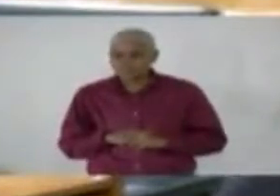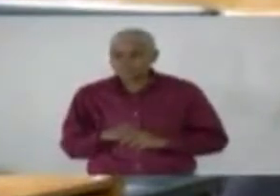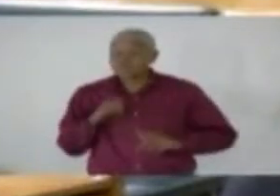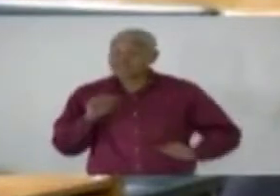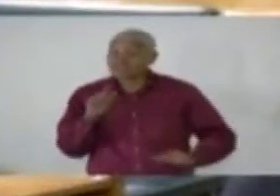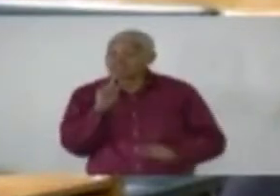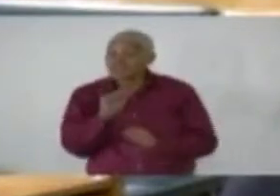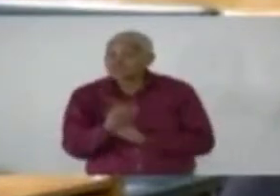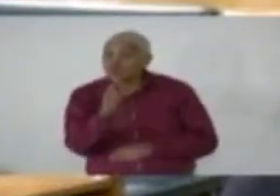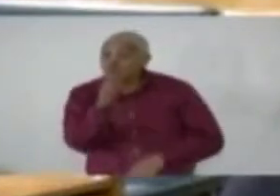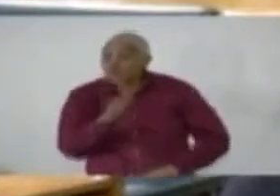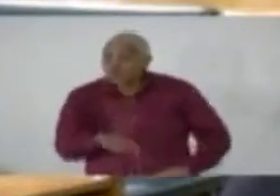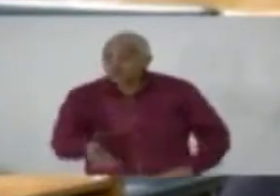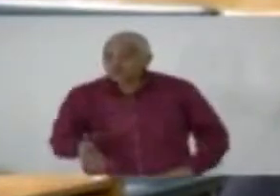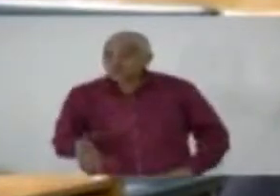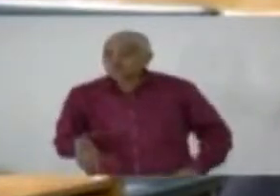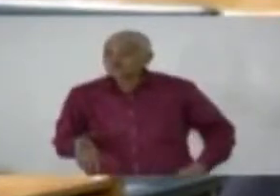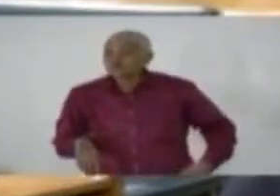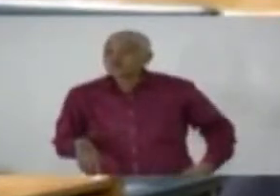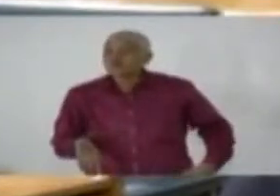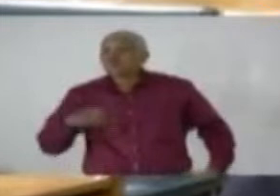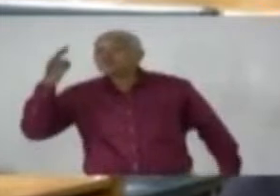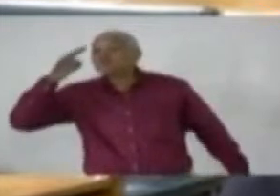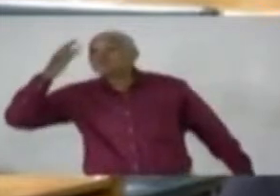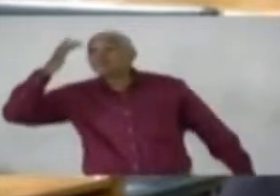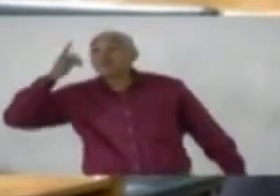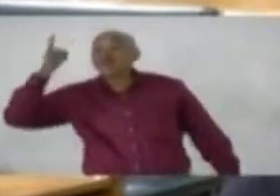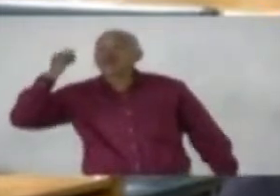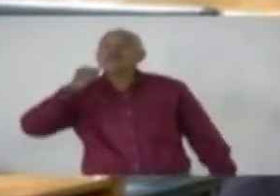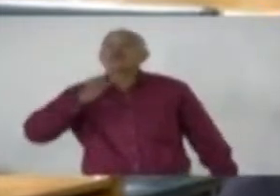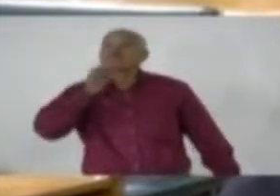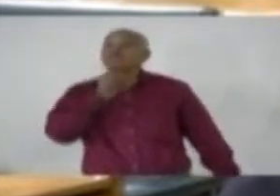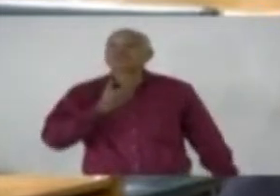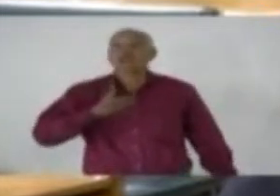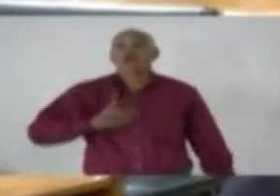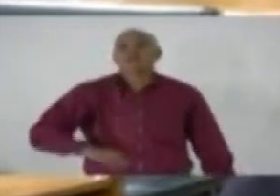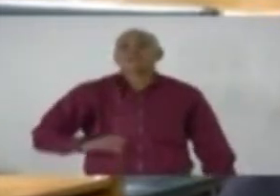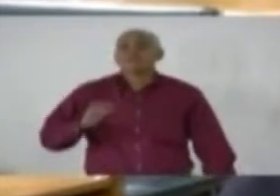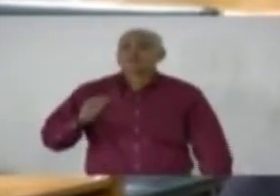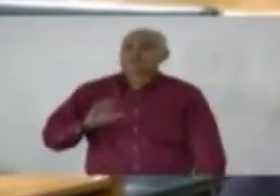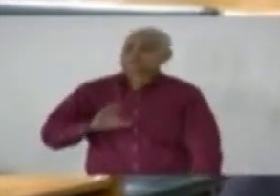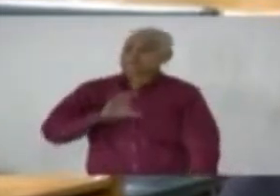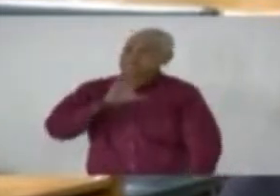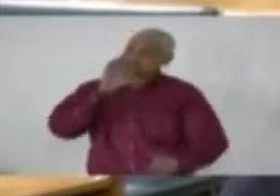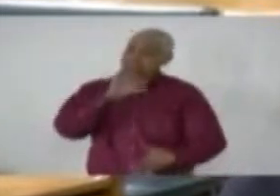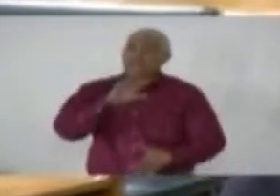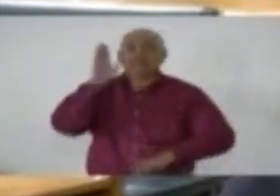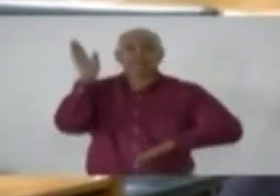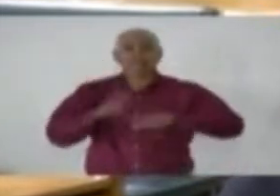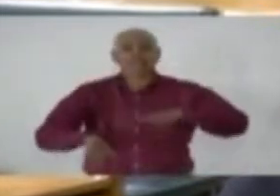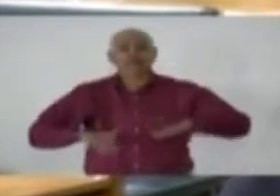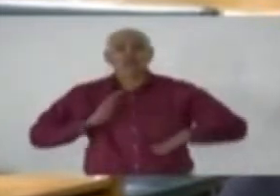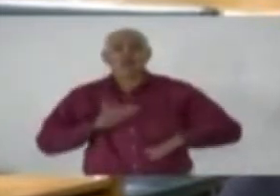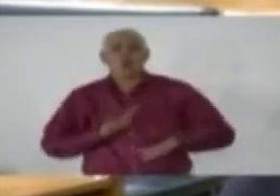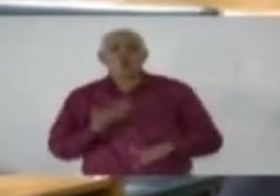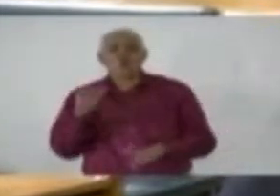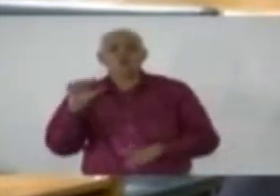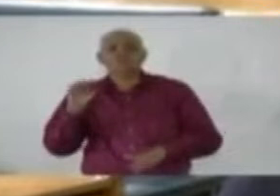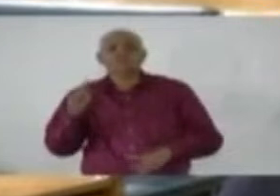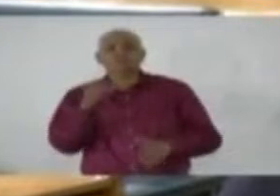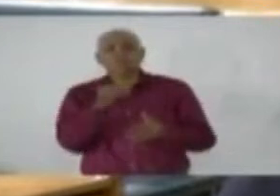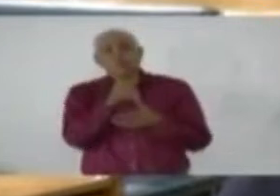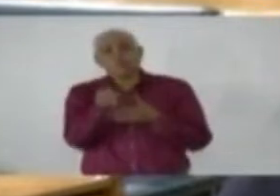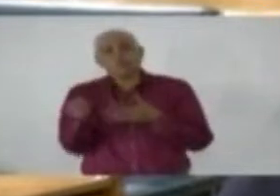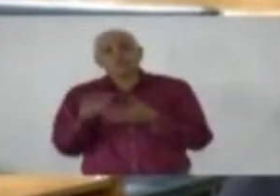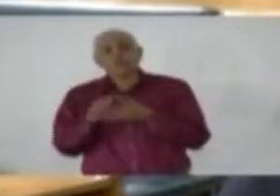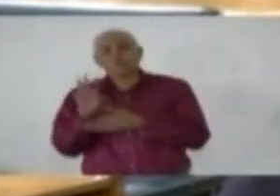you that the reason why Israel has 5 times our GDP thereabouts, GDP per capita